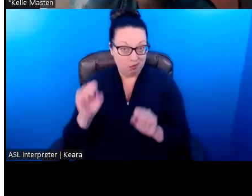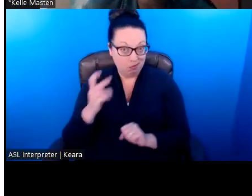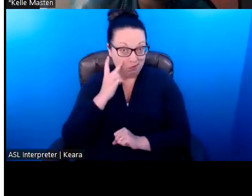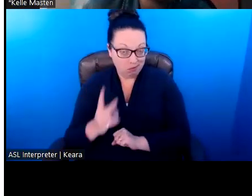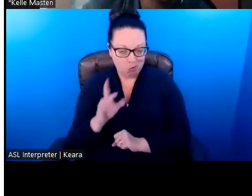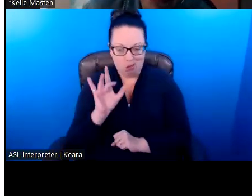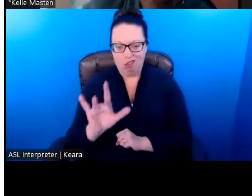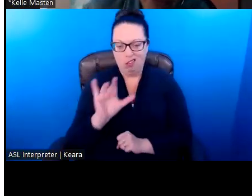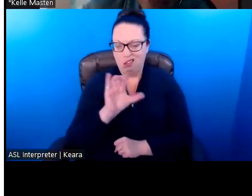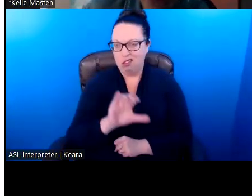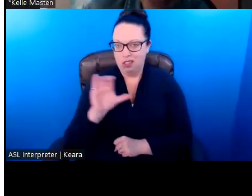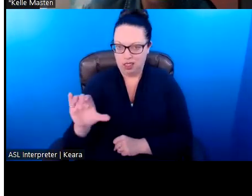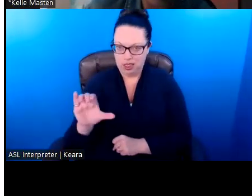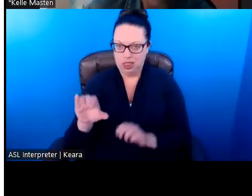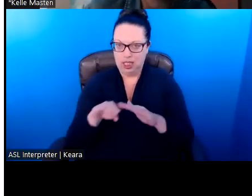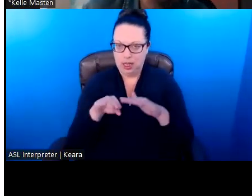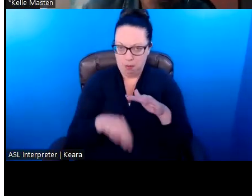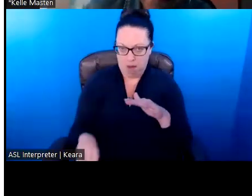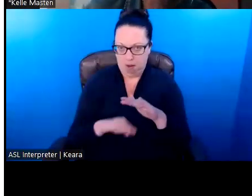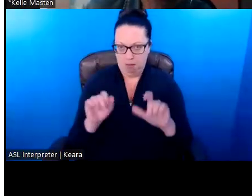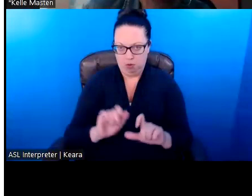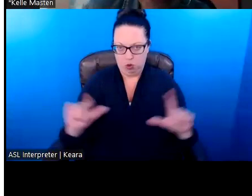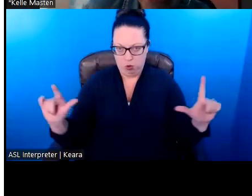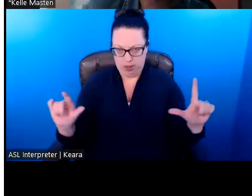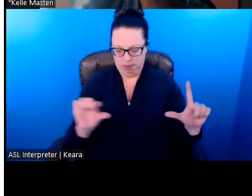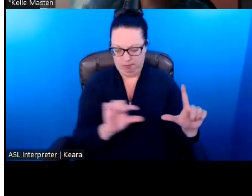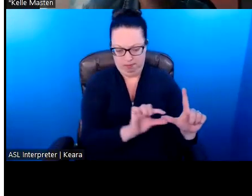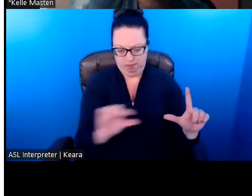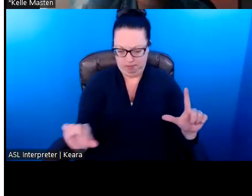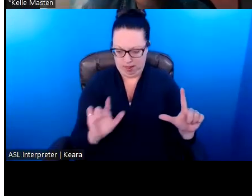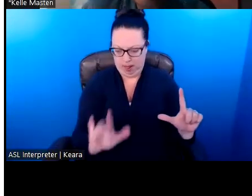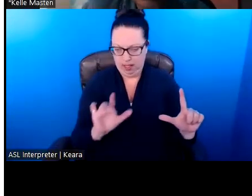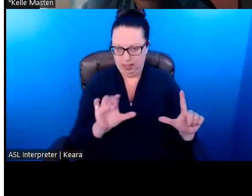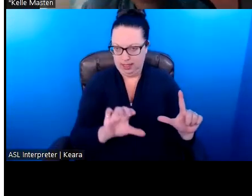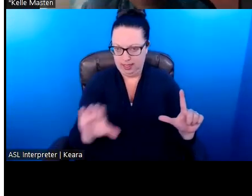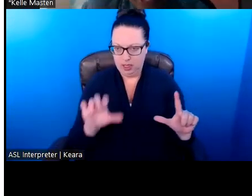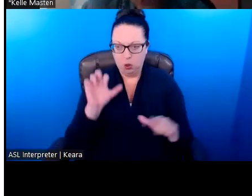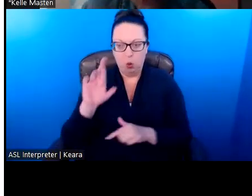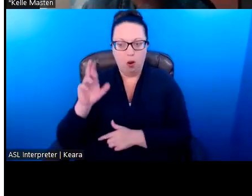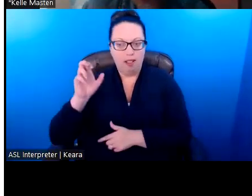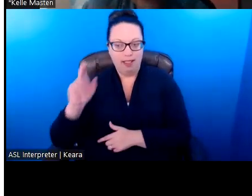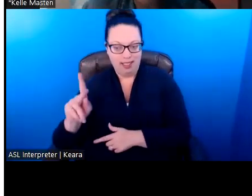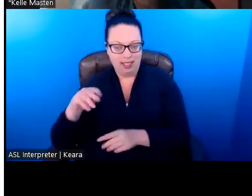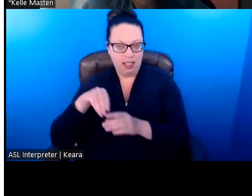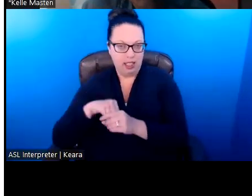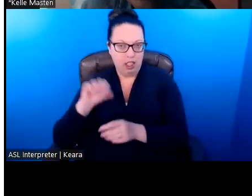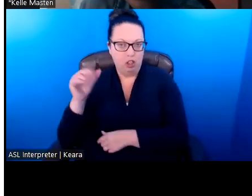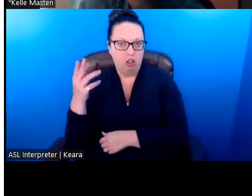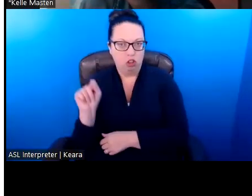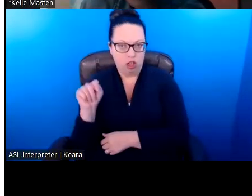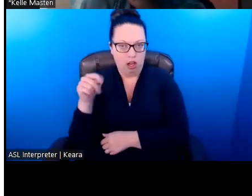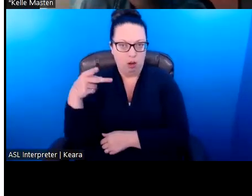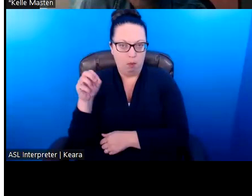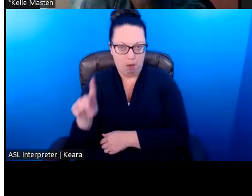the CC at the bottom of your screen, or clicking the link in the chat pod to review in a separate